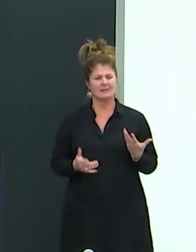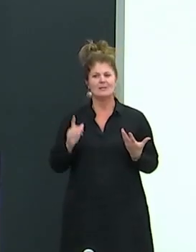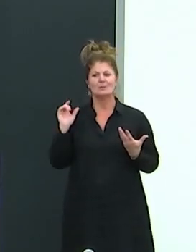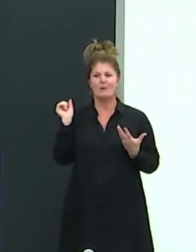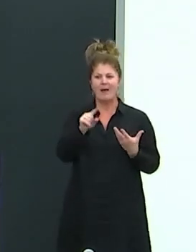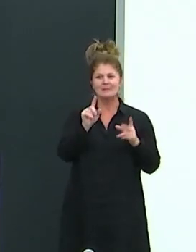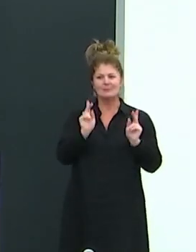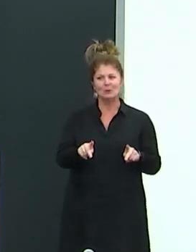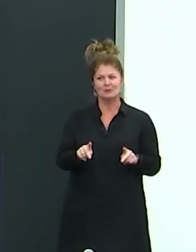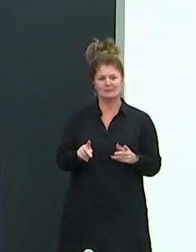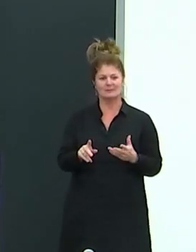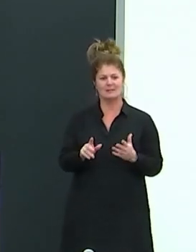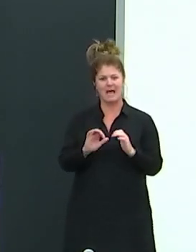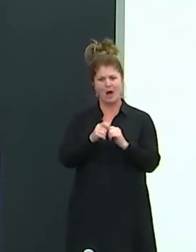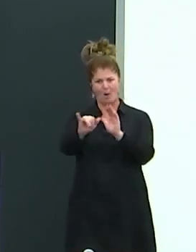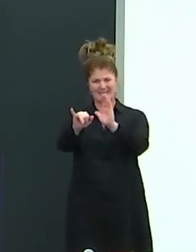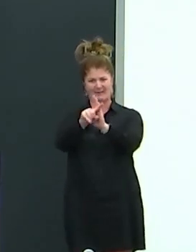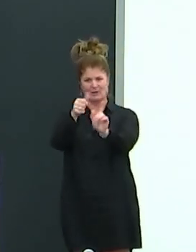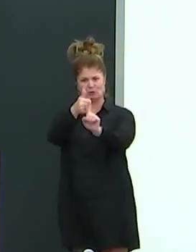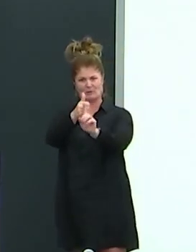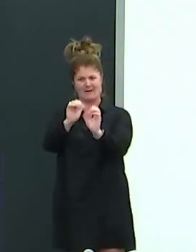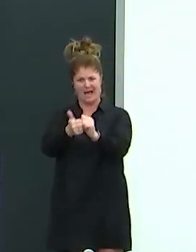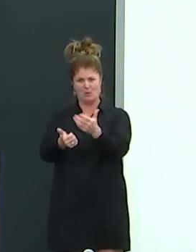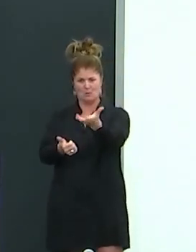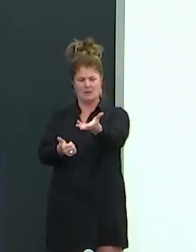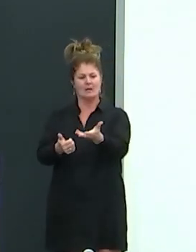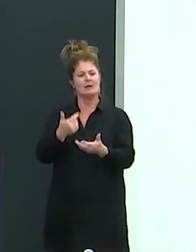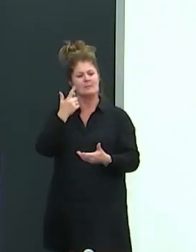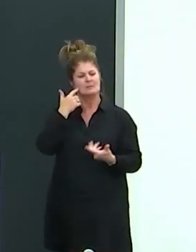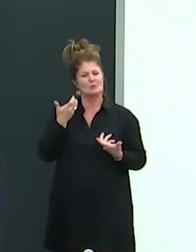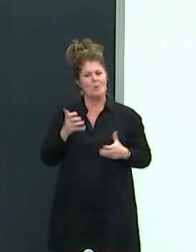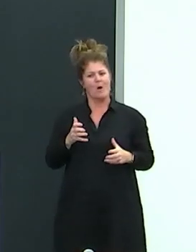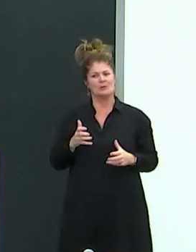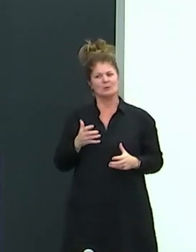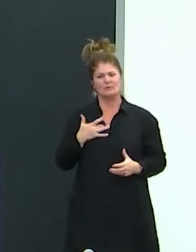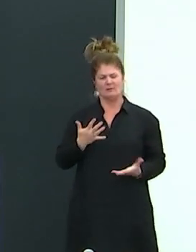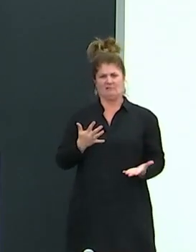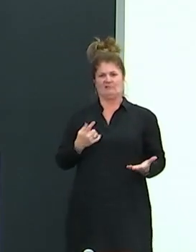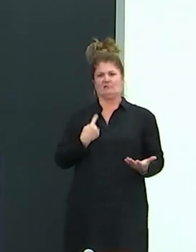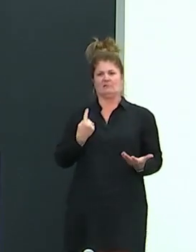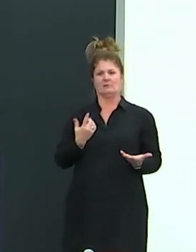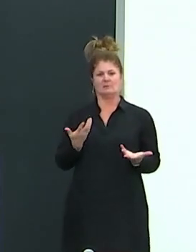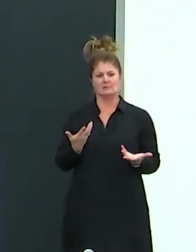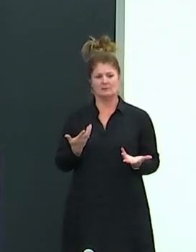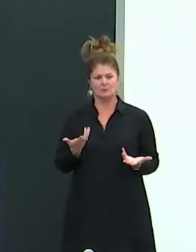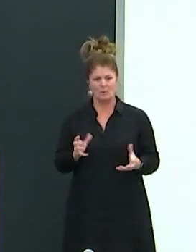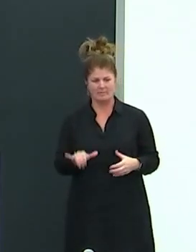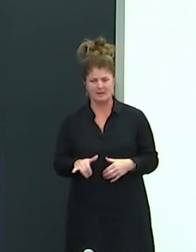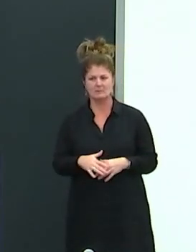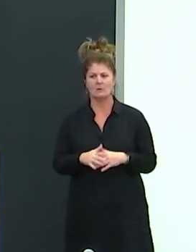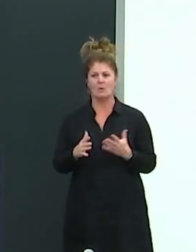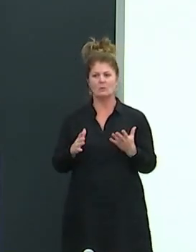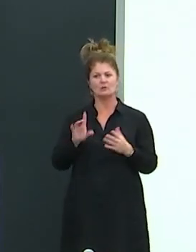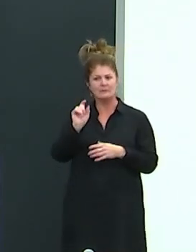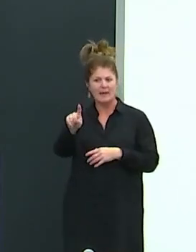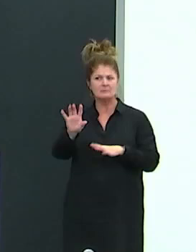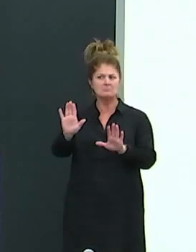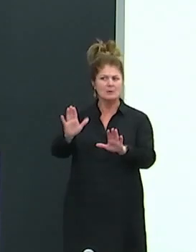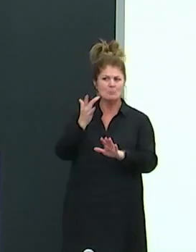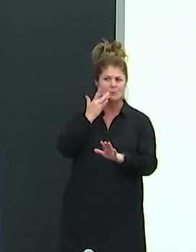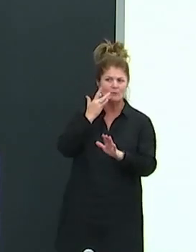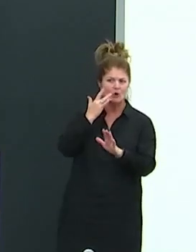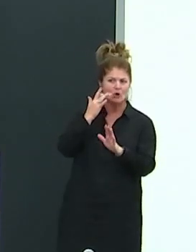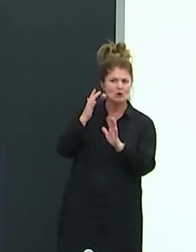how do they identify themselves, so you don't say something that they think is offensive and you just don't know. So ask them how they would prefer